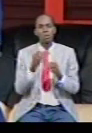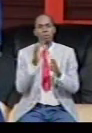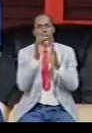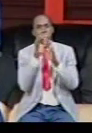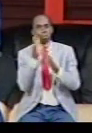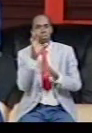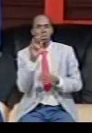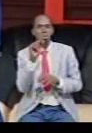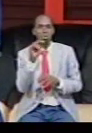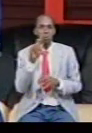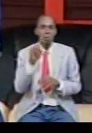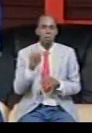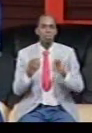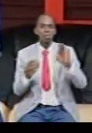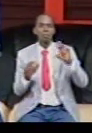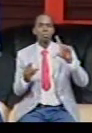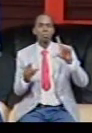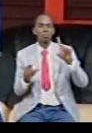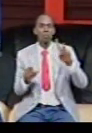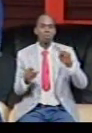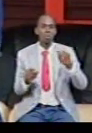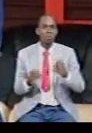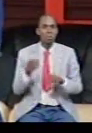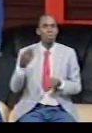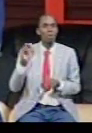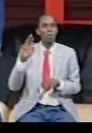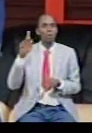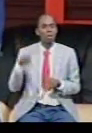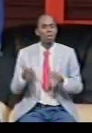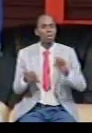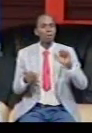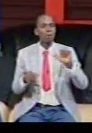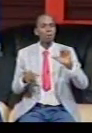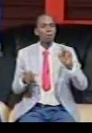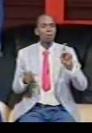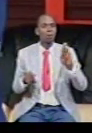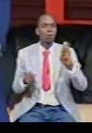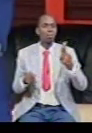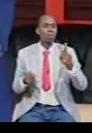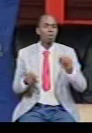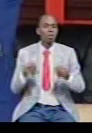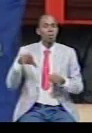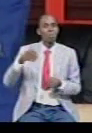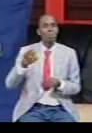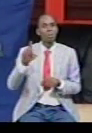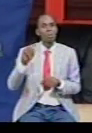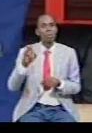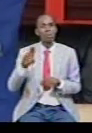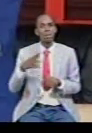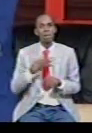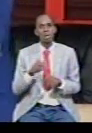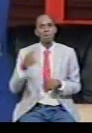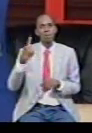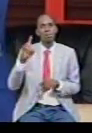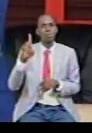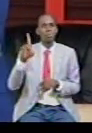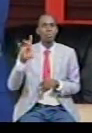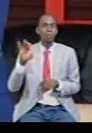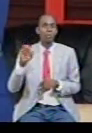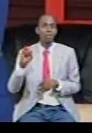harp, sackbut, psaltery, dulcimer, and all kinds of music, ye fall down and